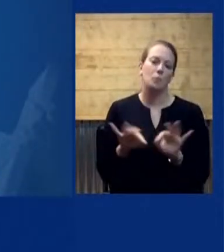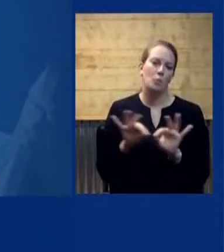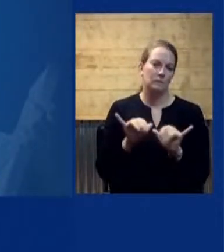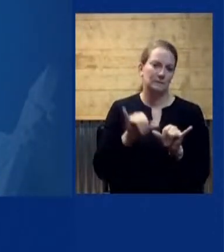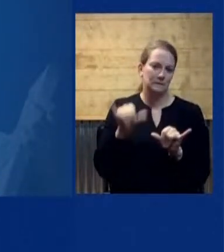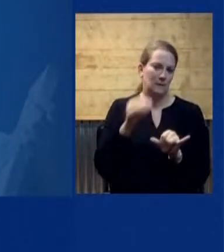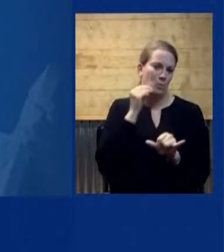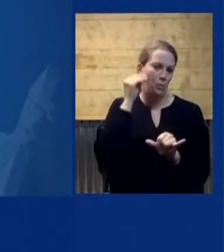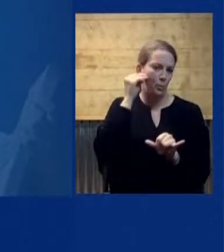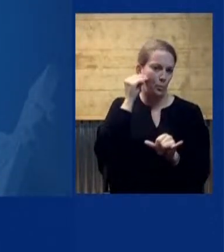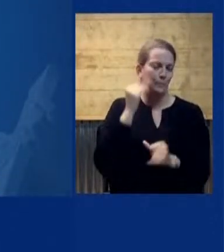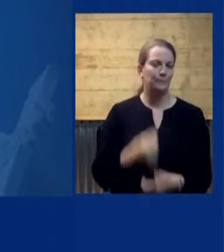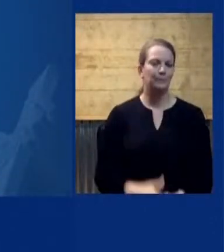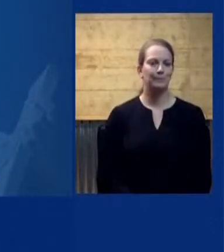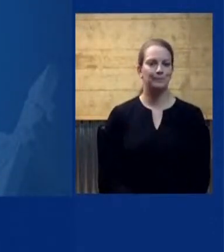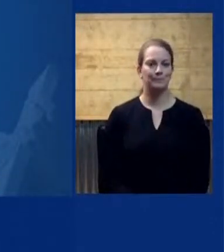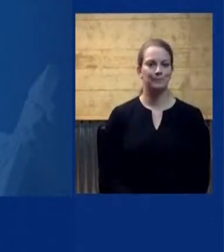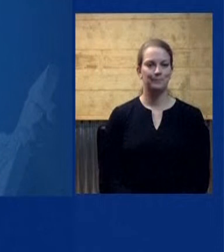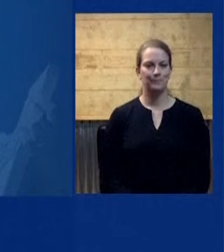New